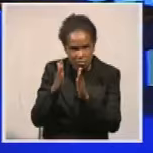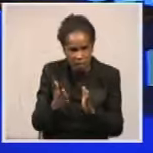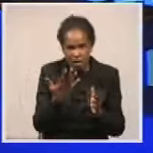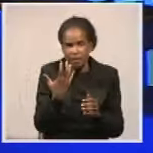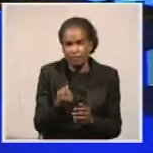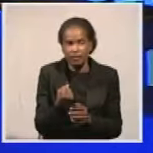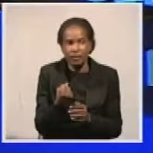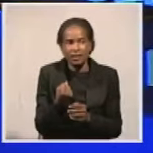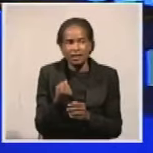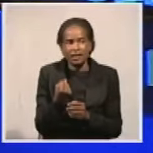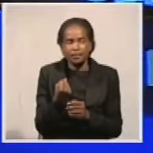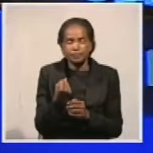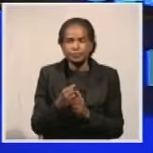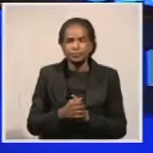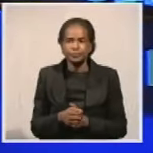anticipated. And exactly